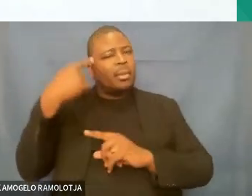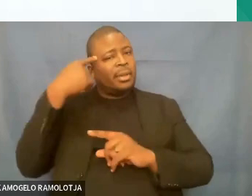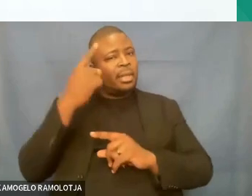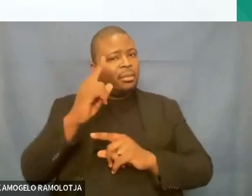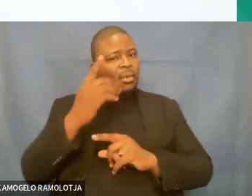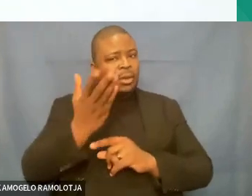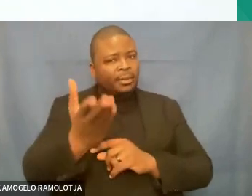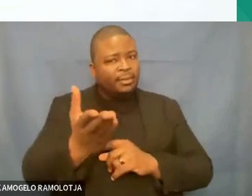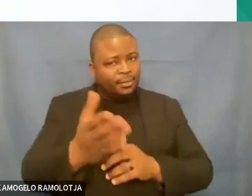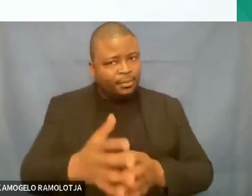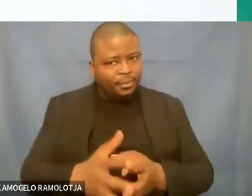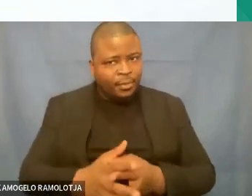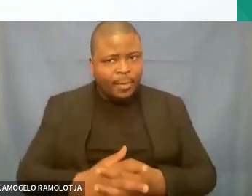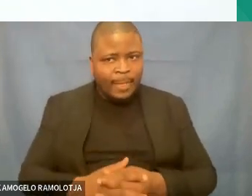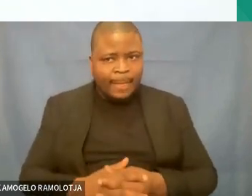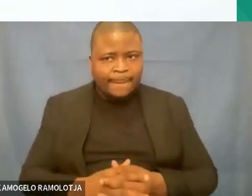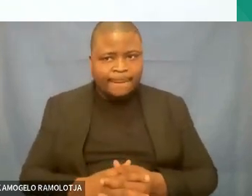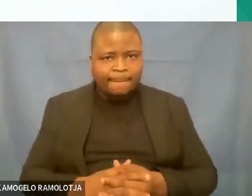particularly?